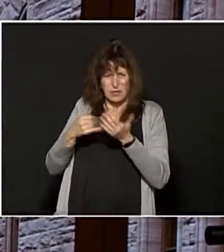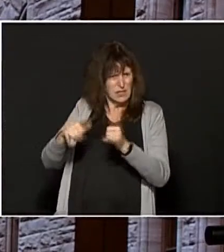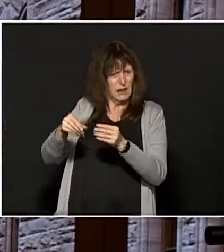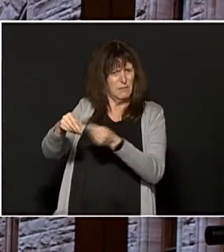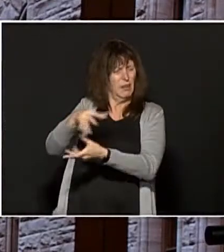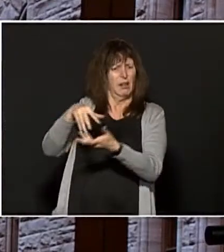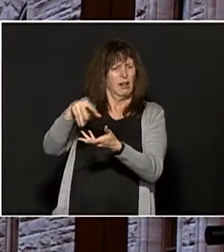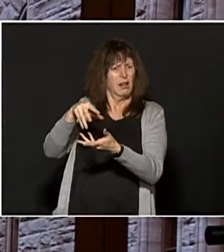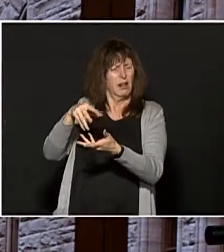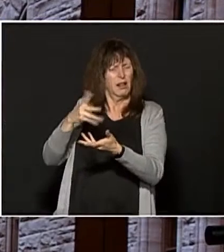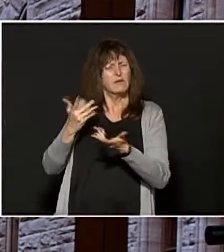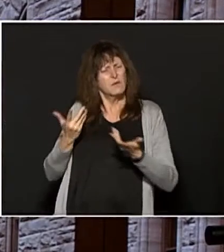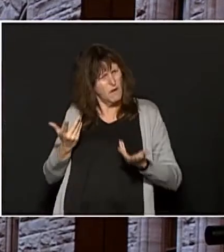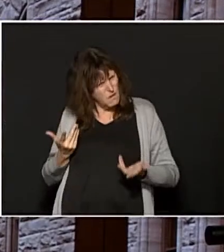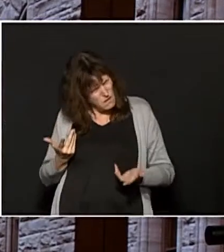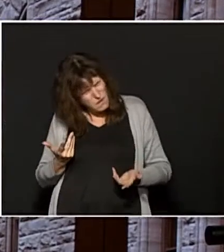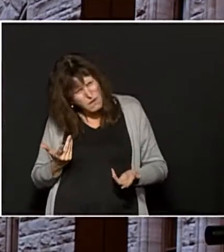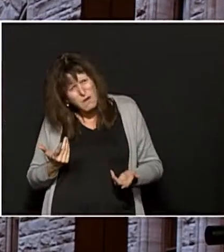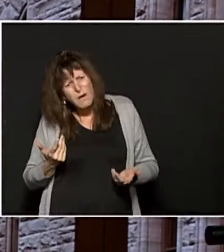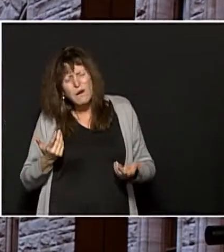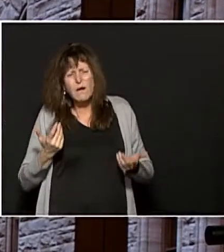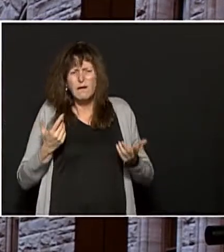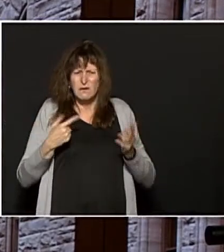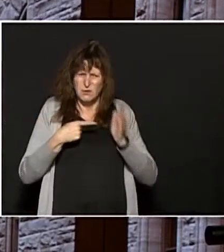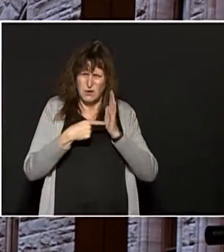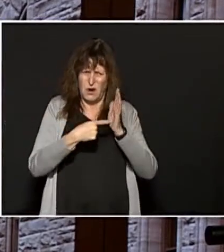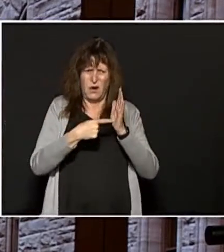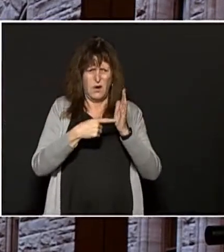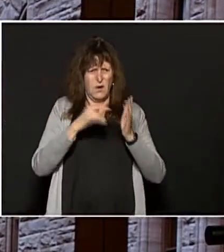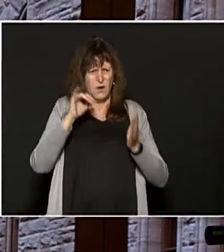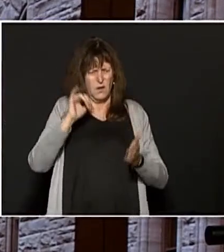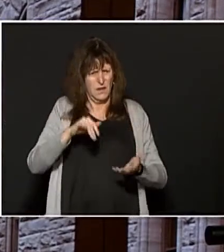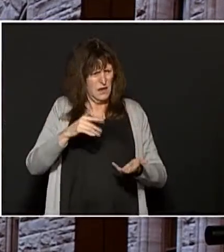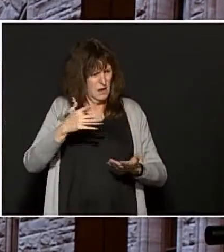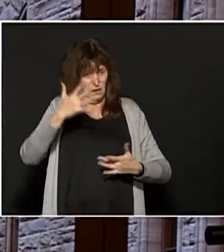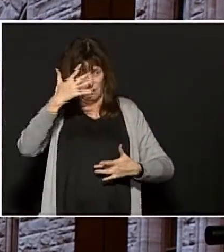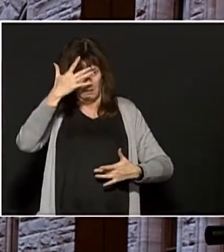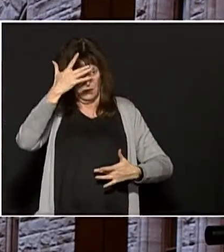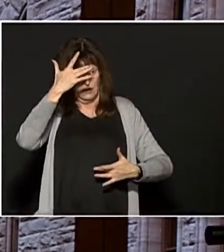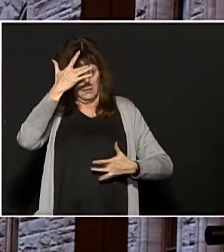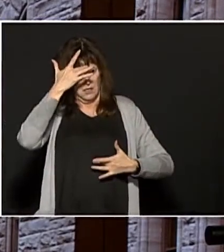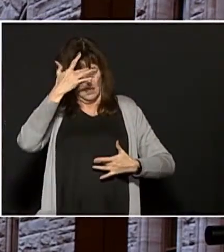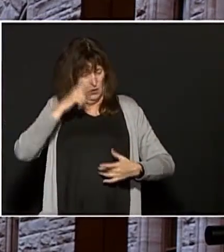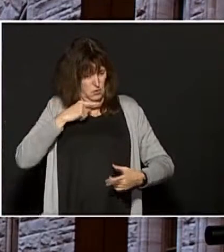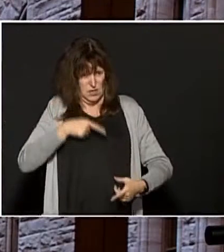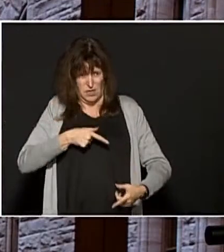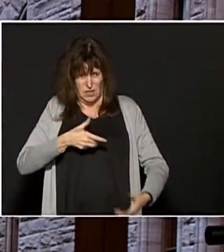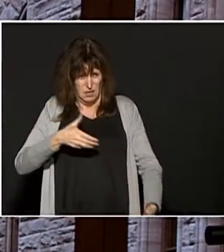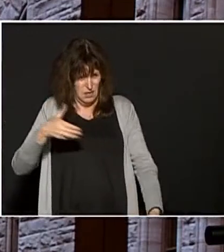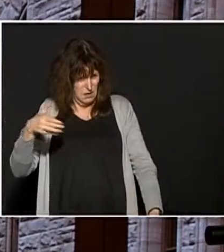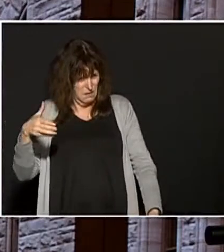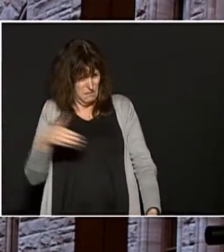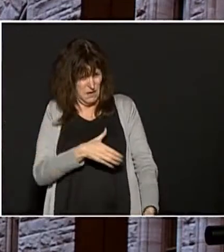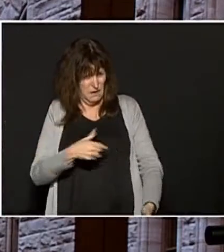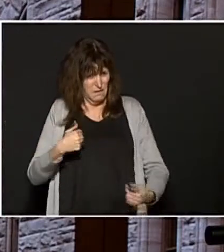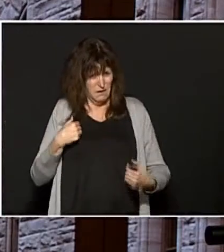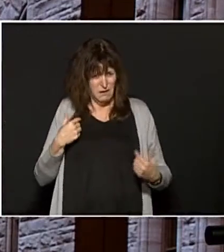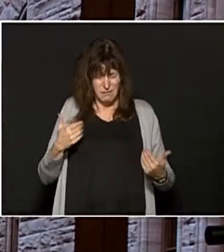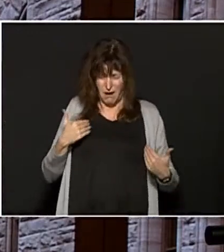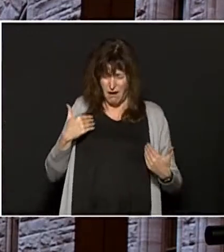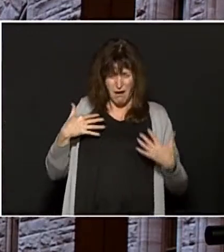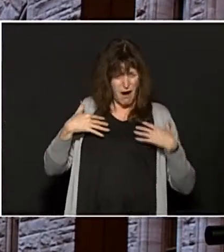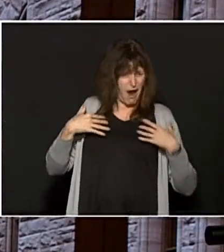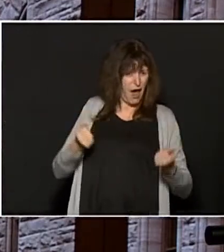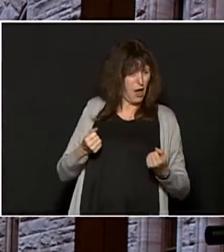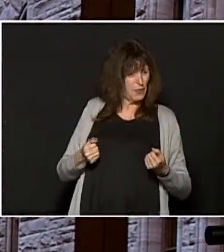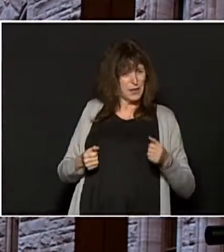how, even in young and healthy athletes, it can be moved through fairly quickly. And of course, not